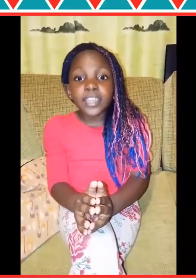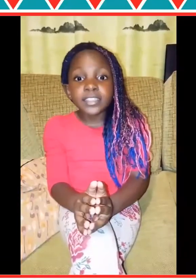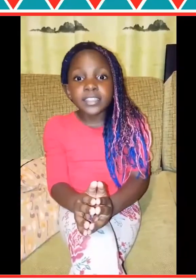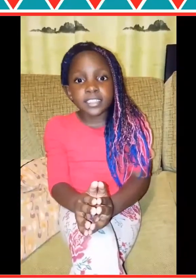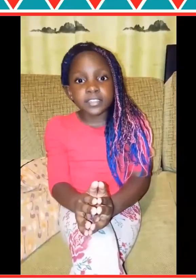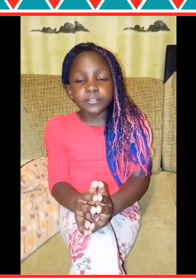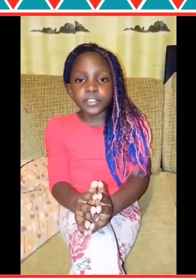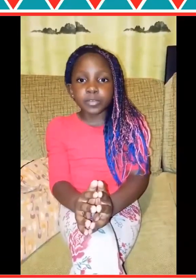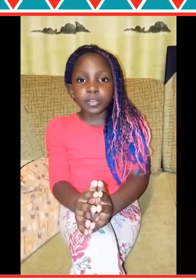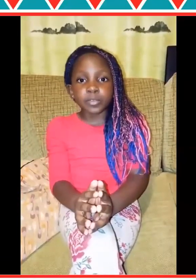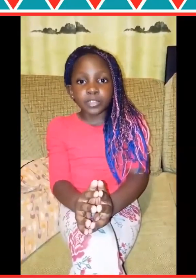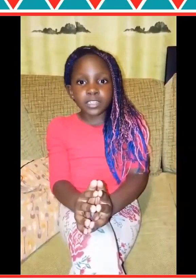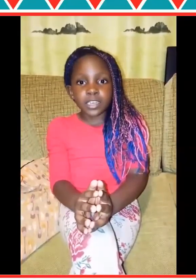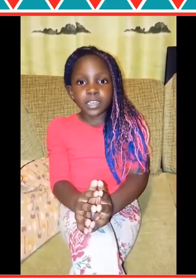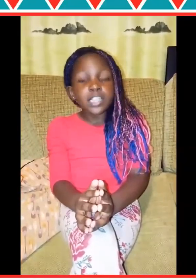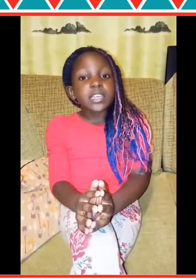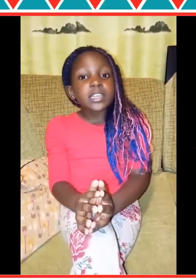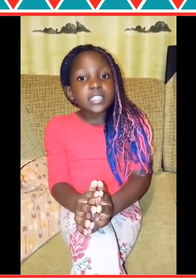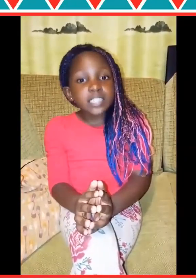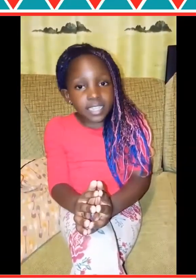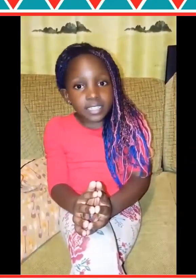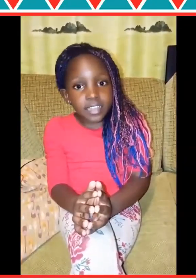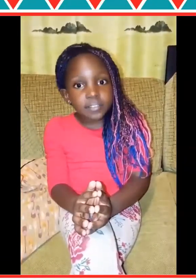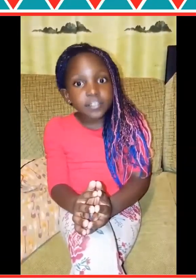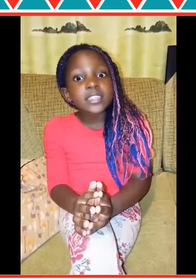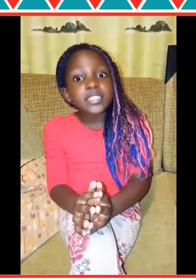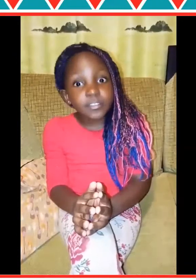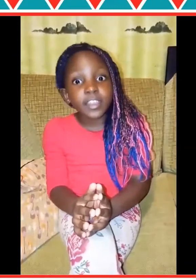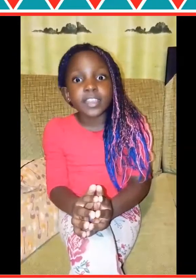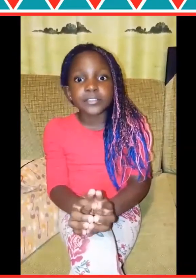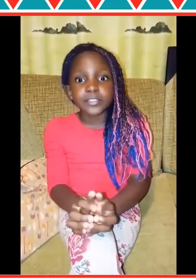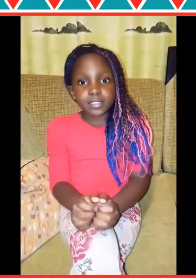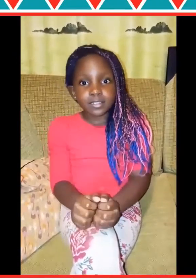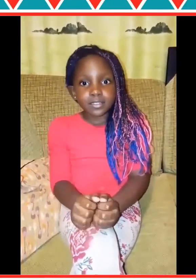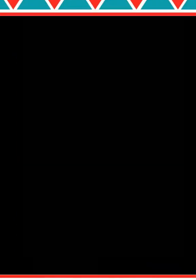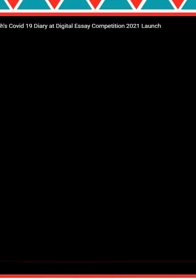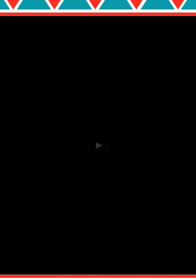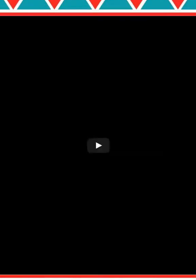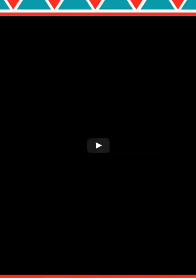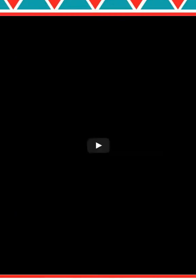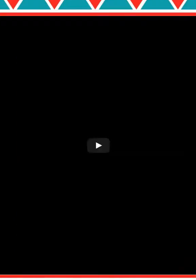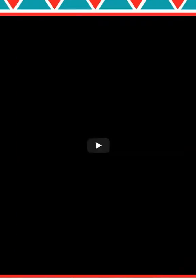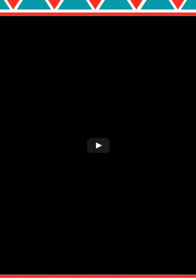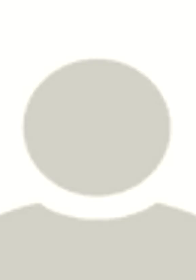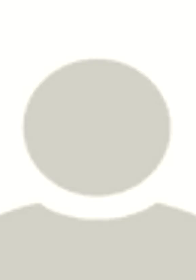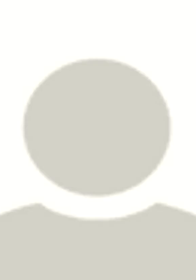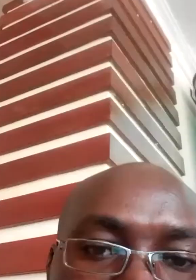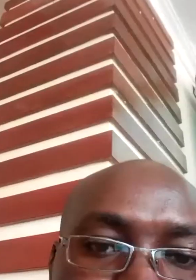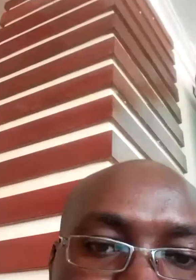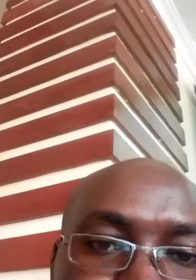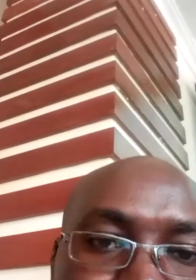to fight this invisible monster. Stay safe, save lives.